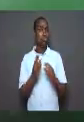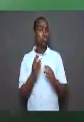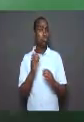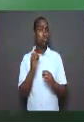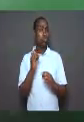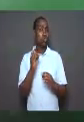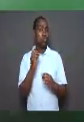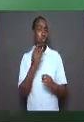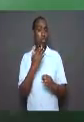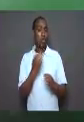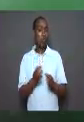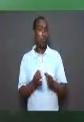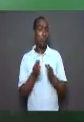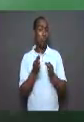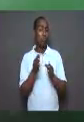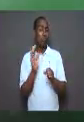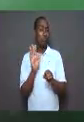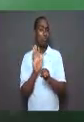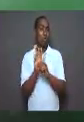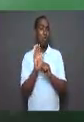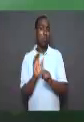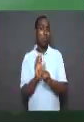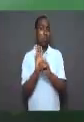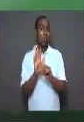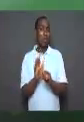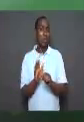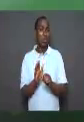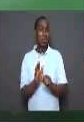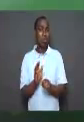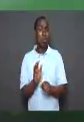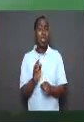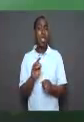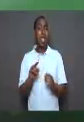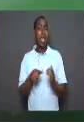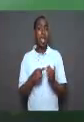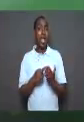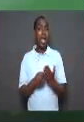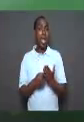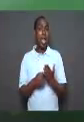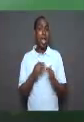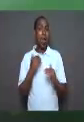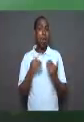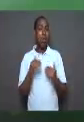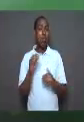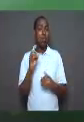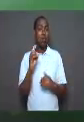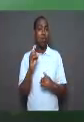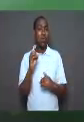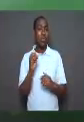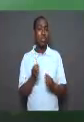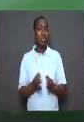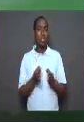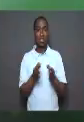must be pumped through the body to transfer the same amount of